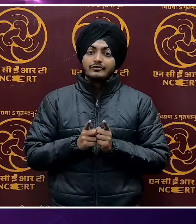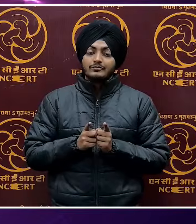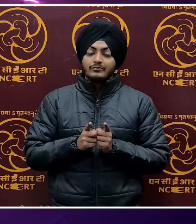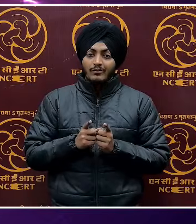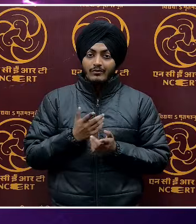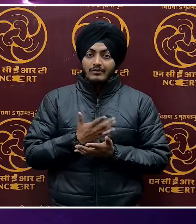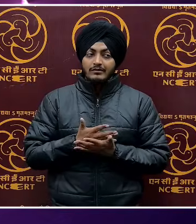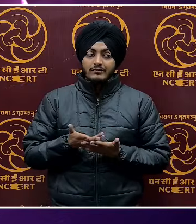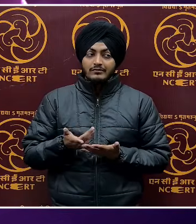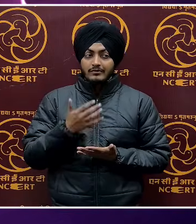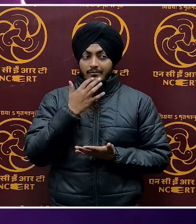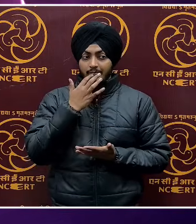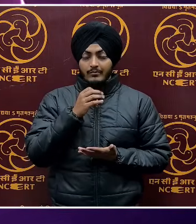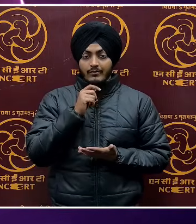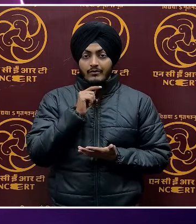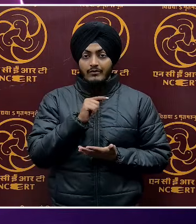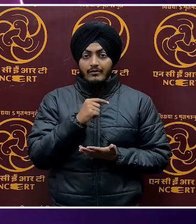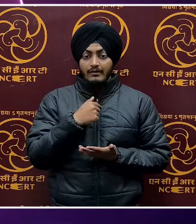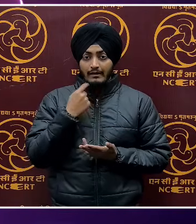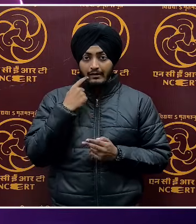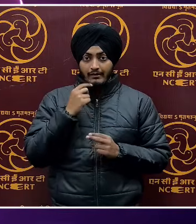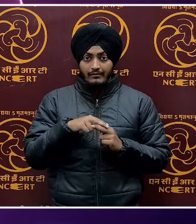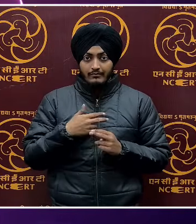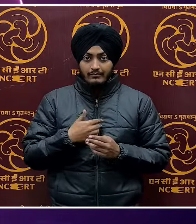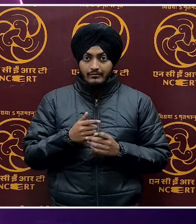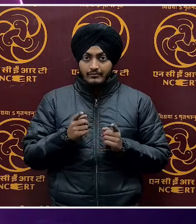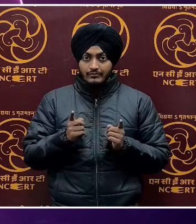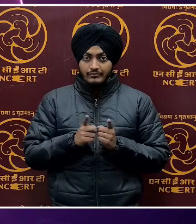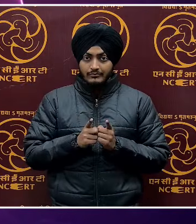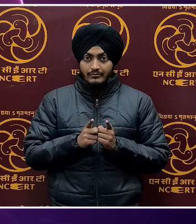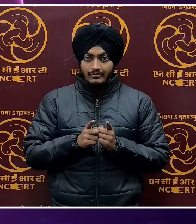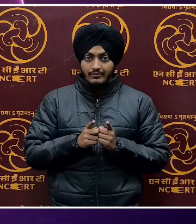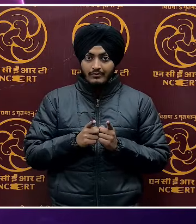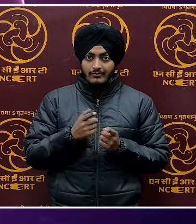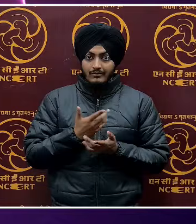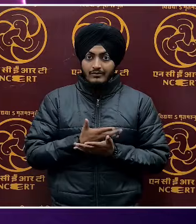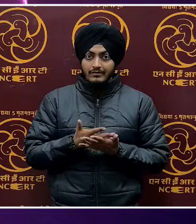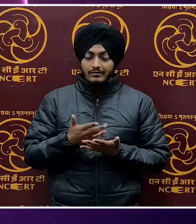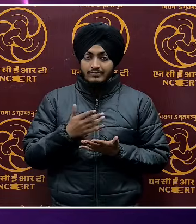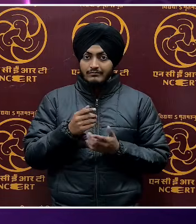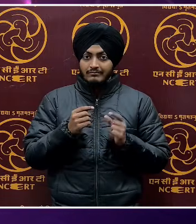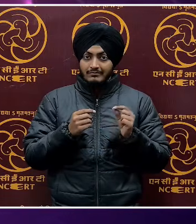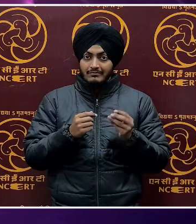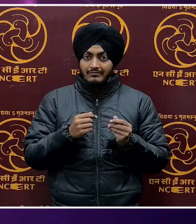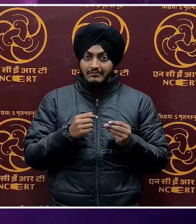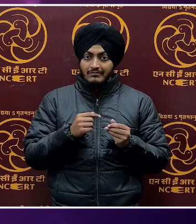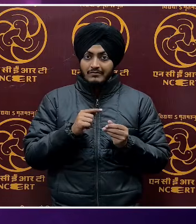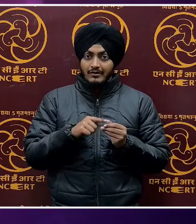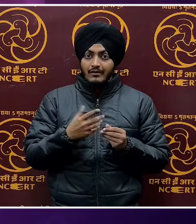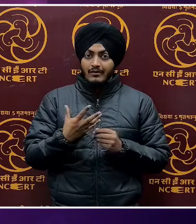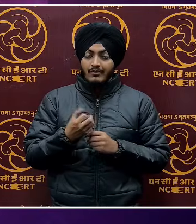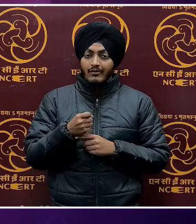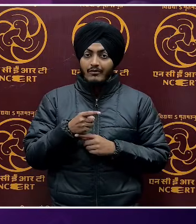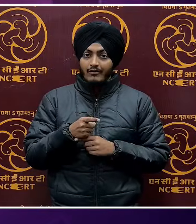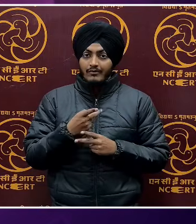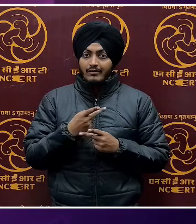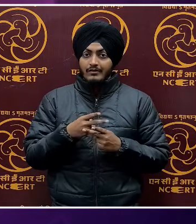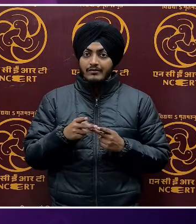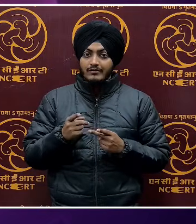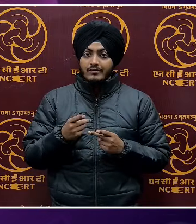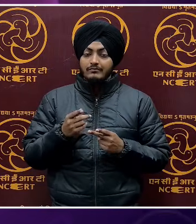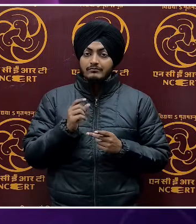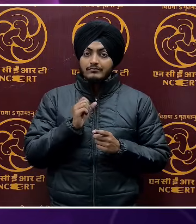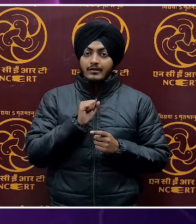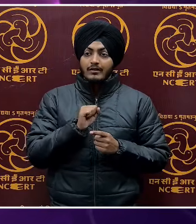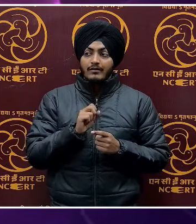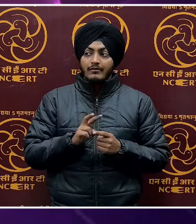important. Even when we are talking about small little particles, they all are important. They all are holding certain values